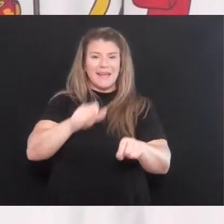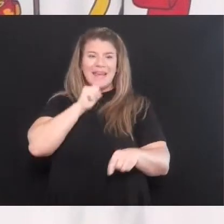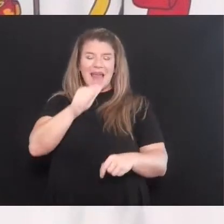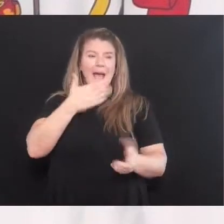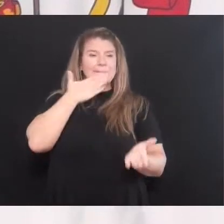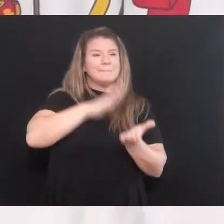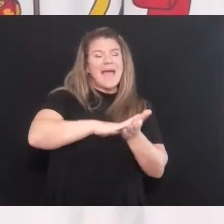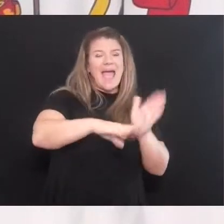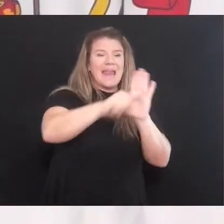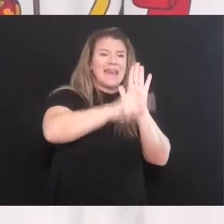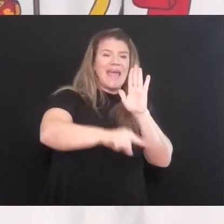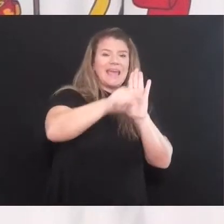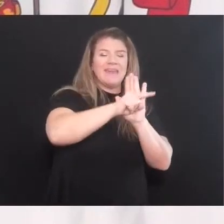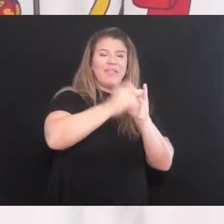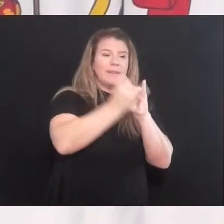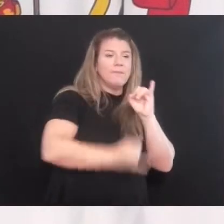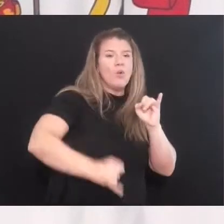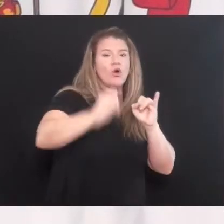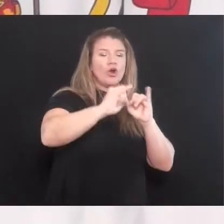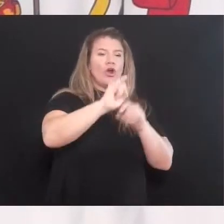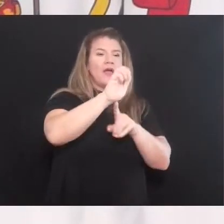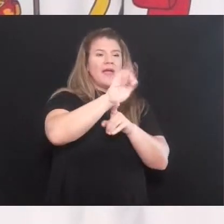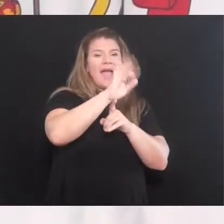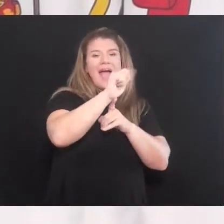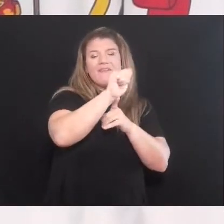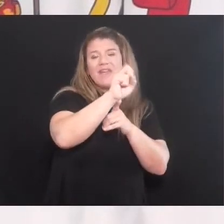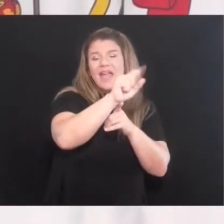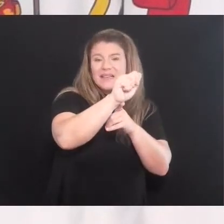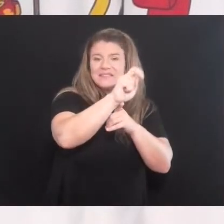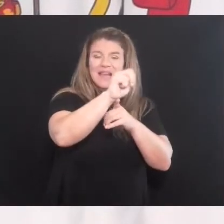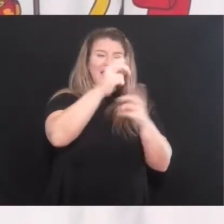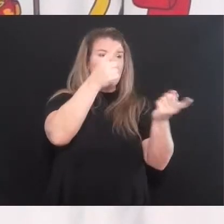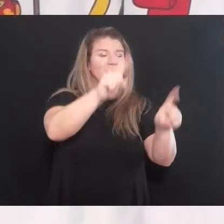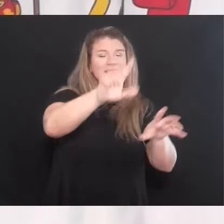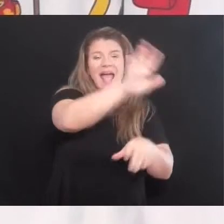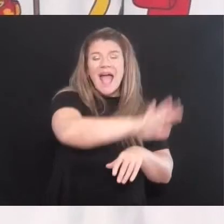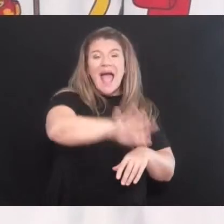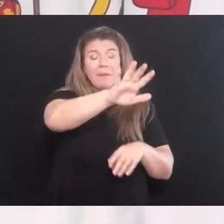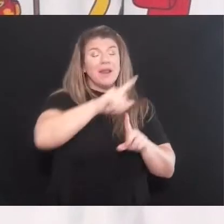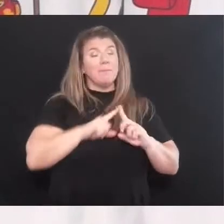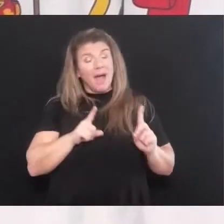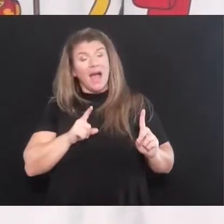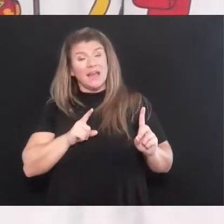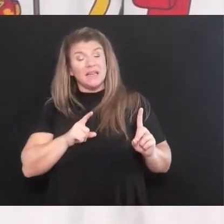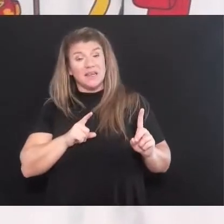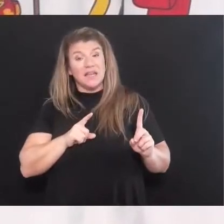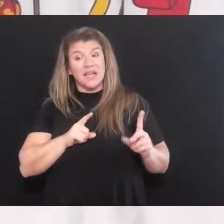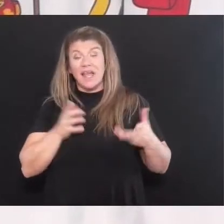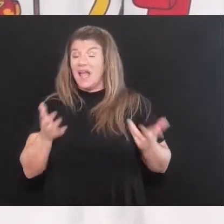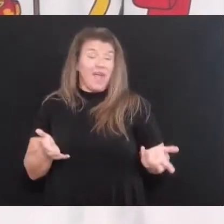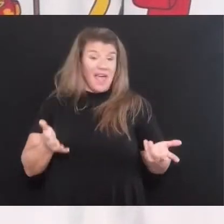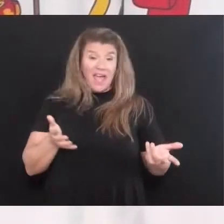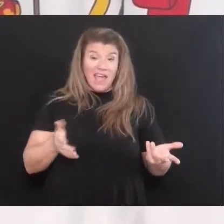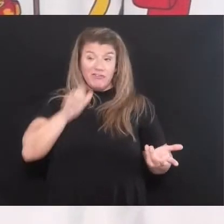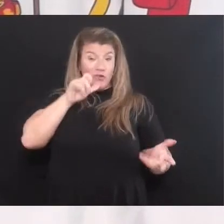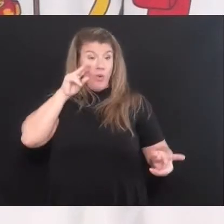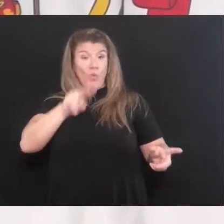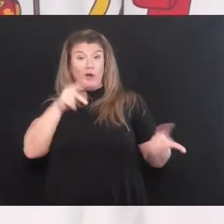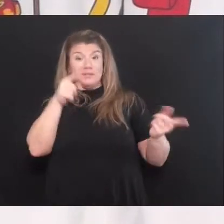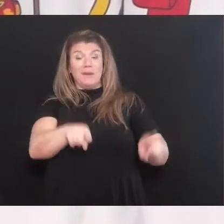Afghanistan or the southern border or whatever it may be, you know. But at the end of the day, if we don't watch